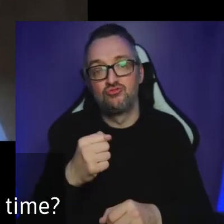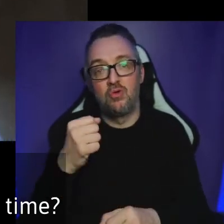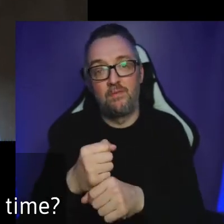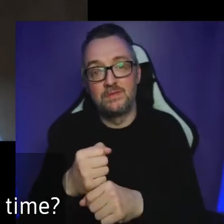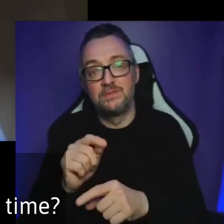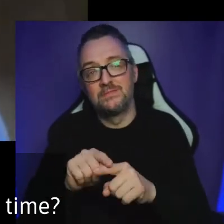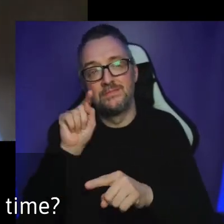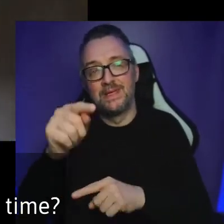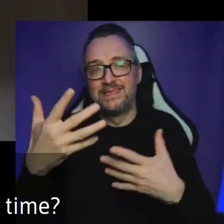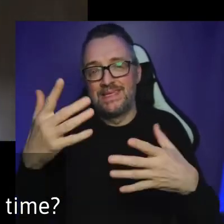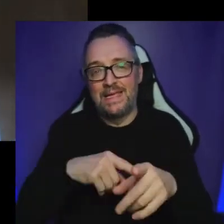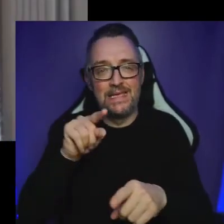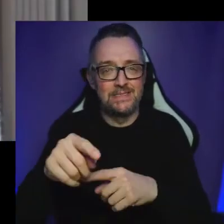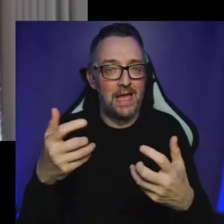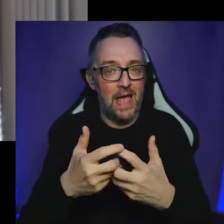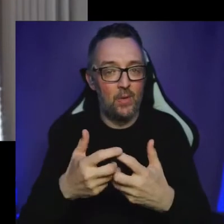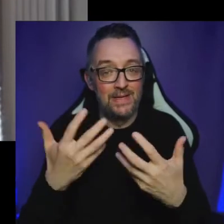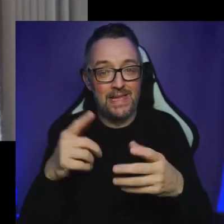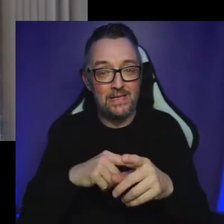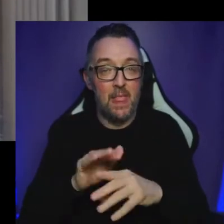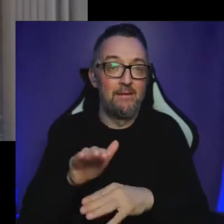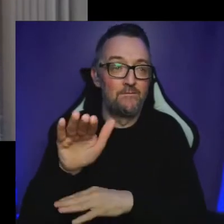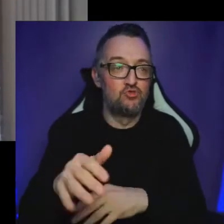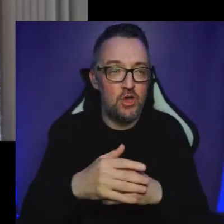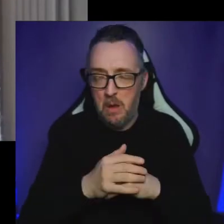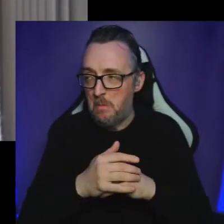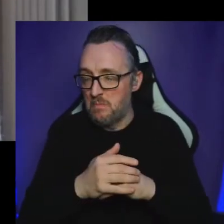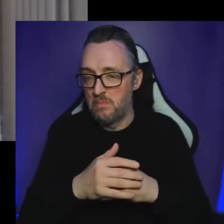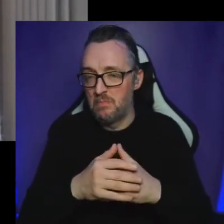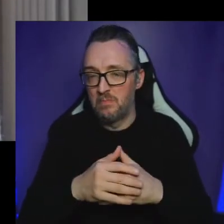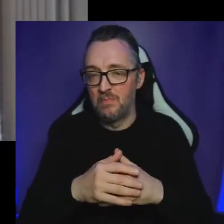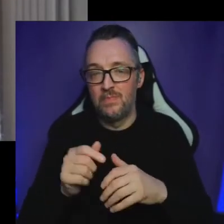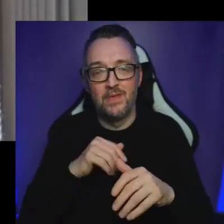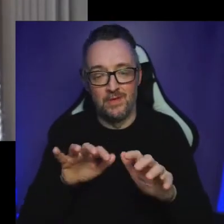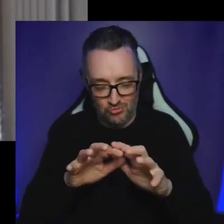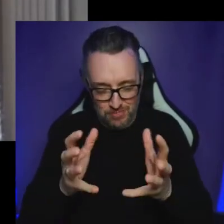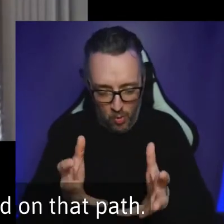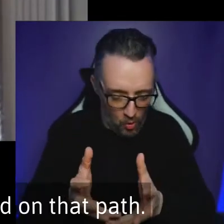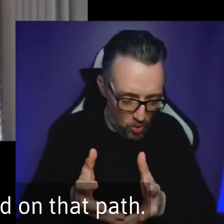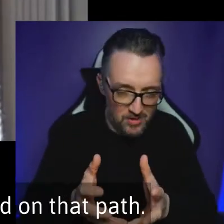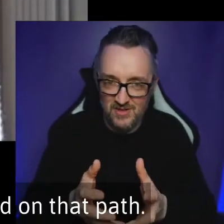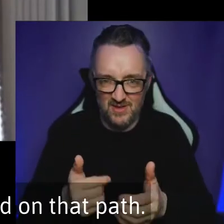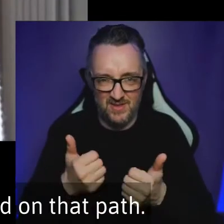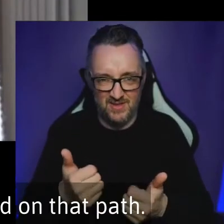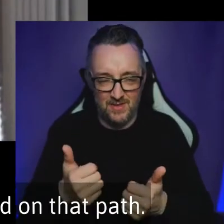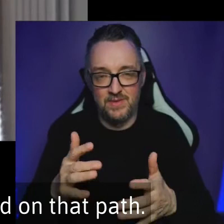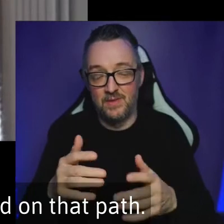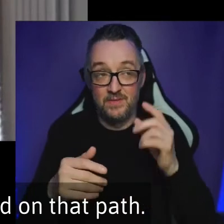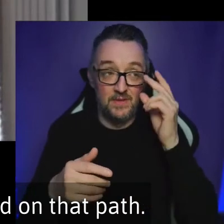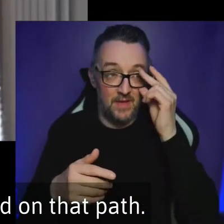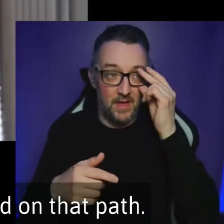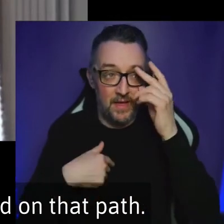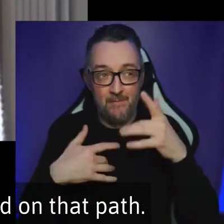years' time? 10 years, future looking. I'm never good with a crystal ball. Okay, so I